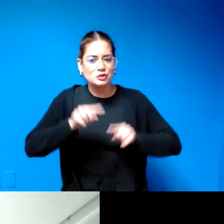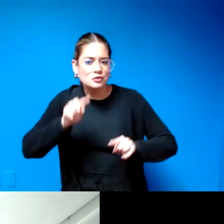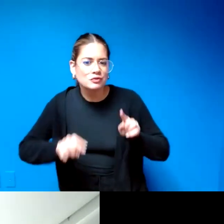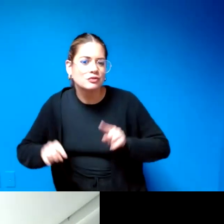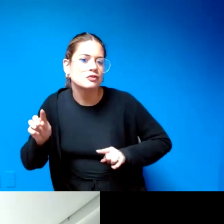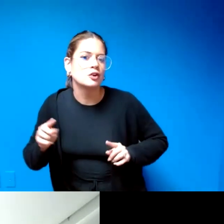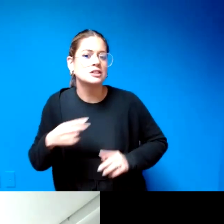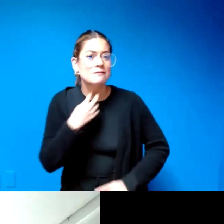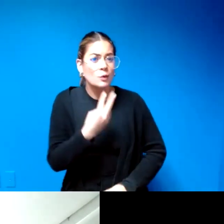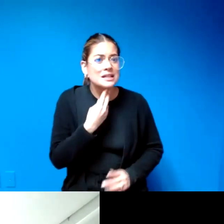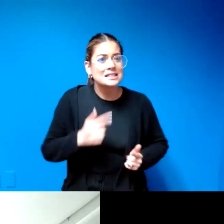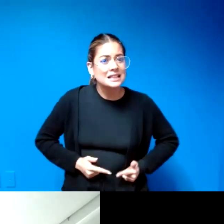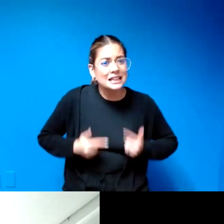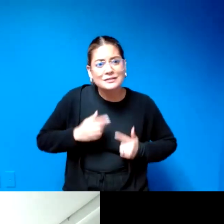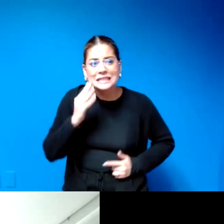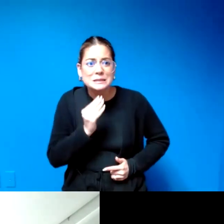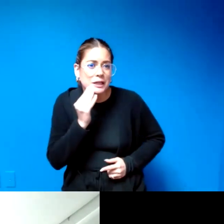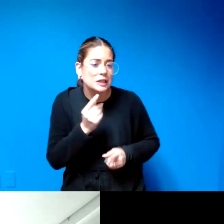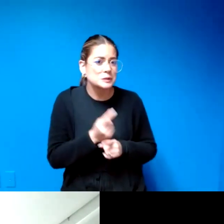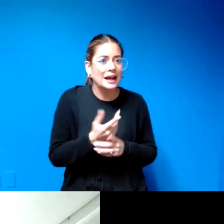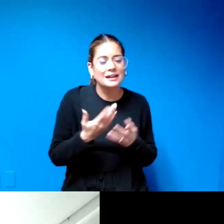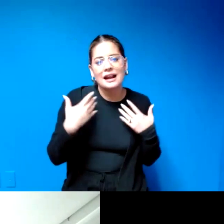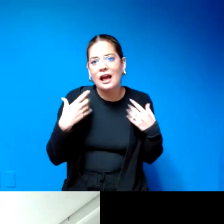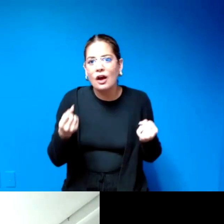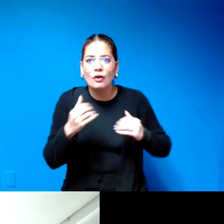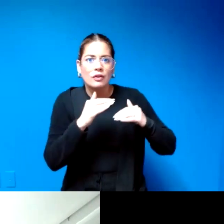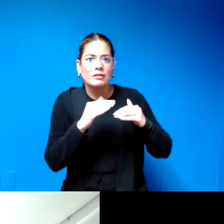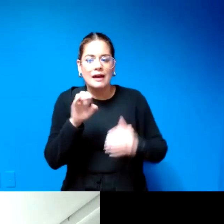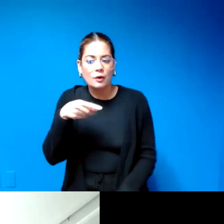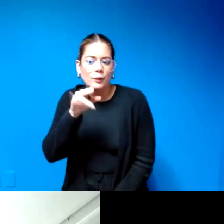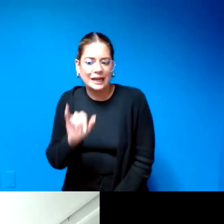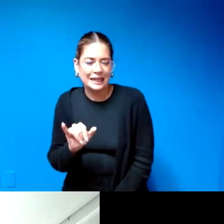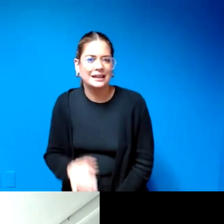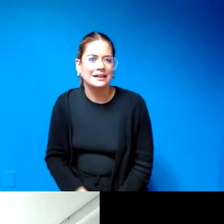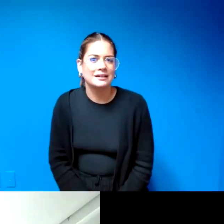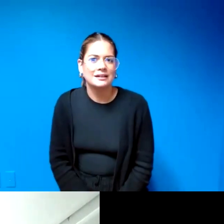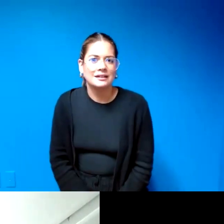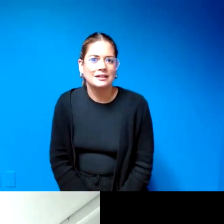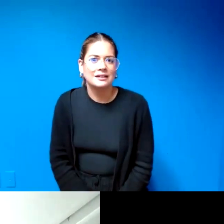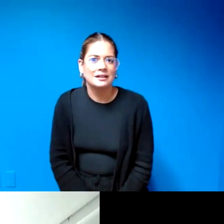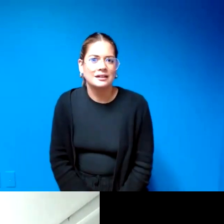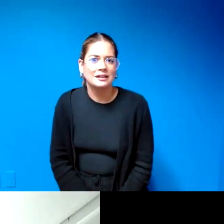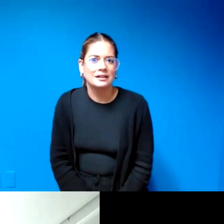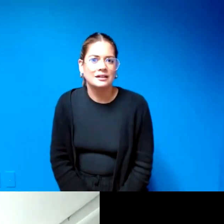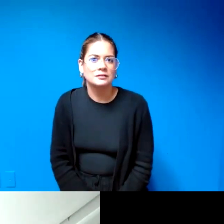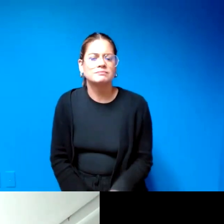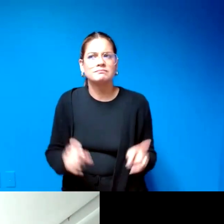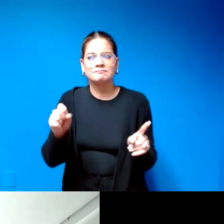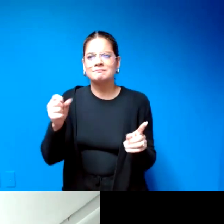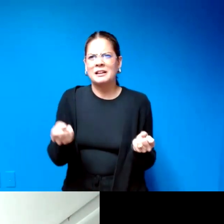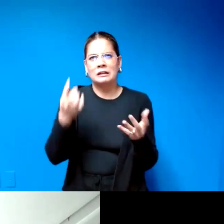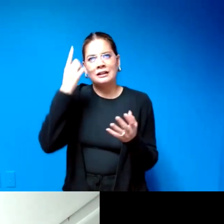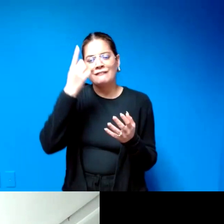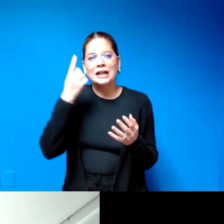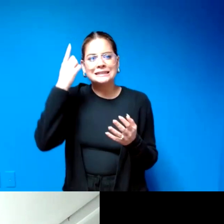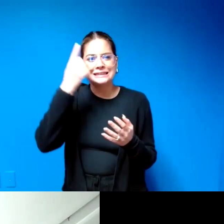experience, right, and social determinants of health and health inequities as your presentation focused on. Yeah, I have a lot of thoughts about